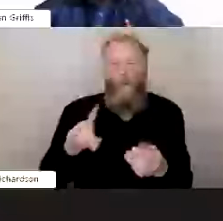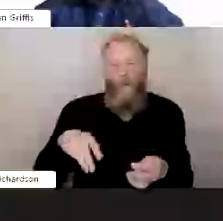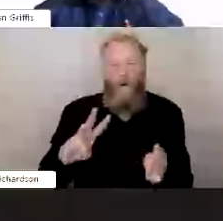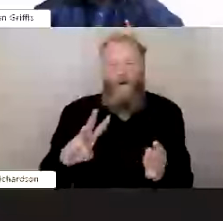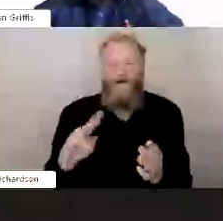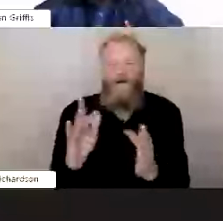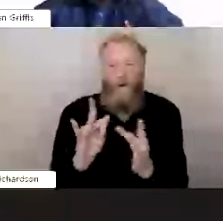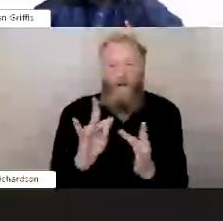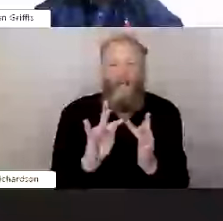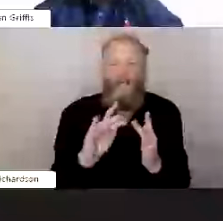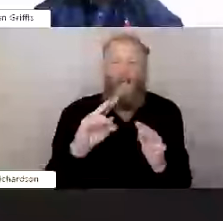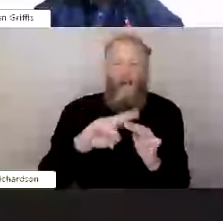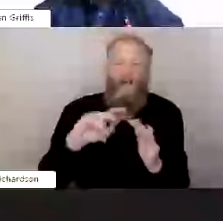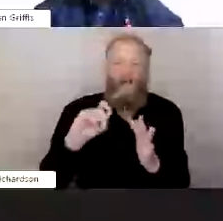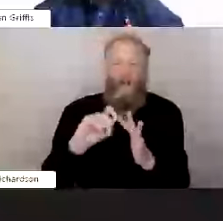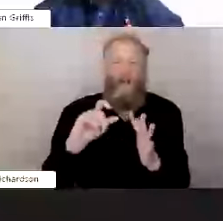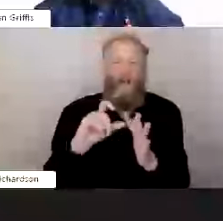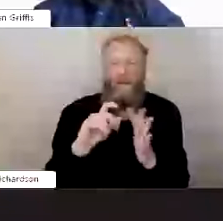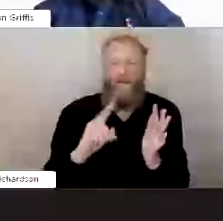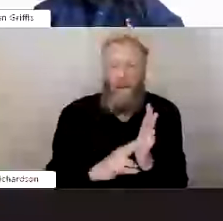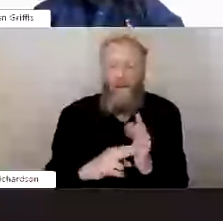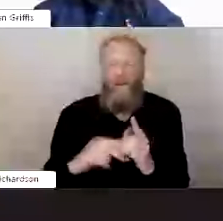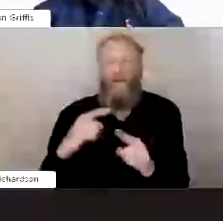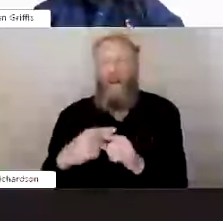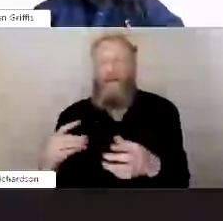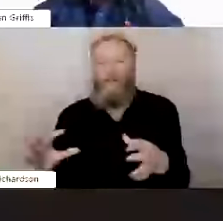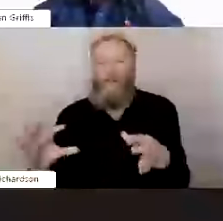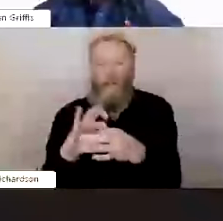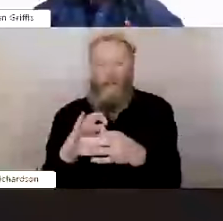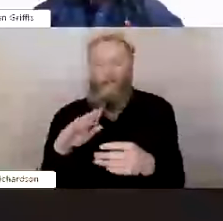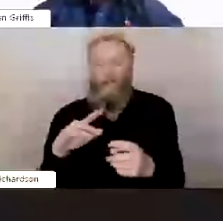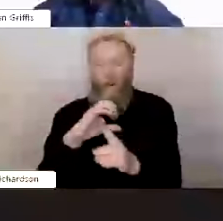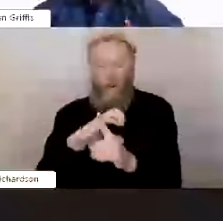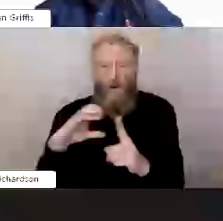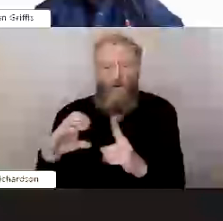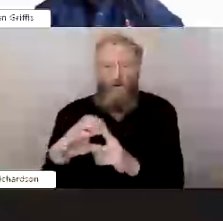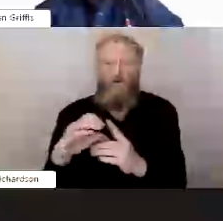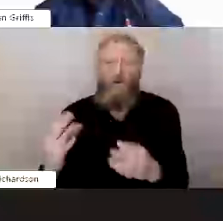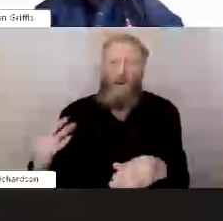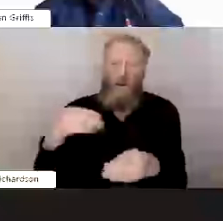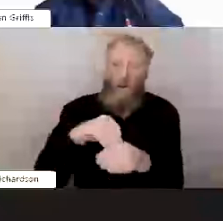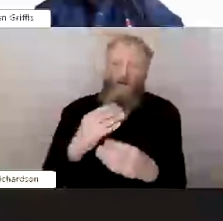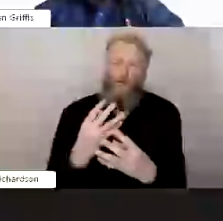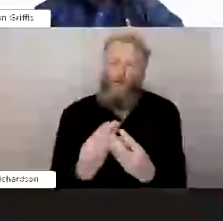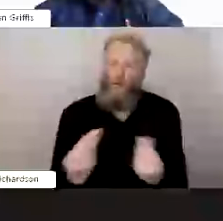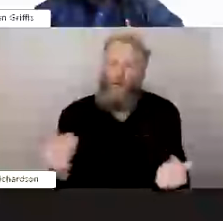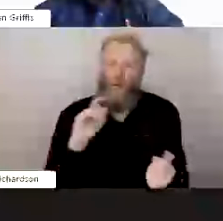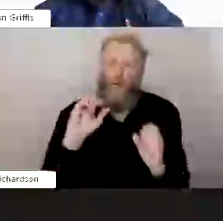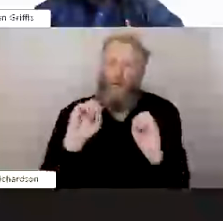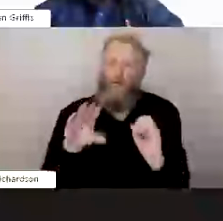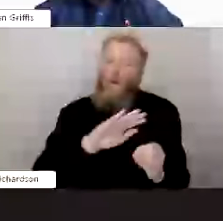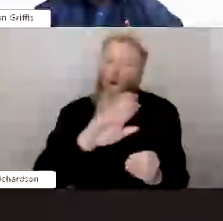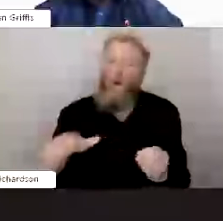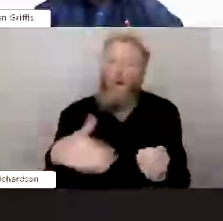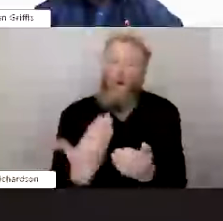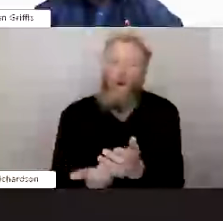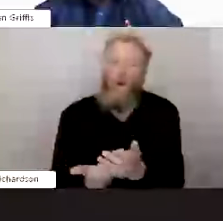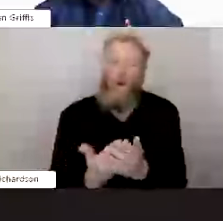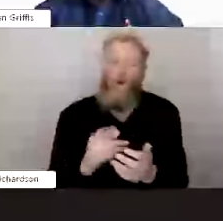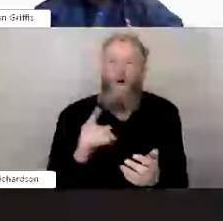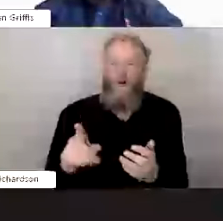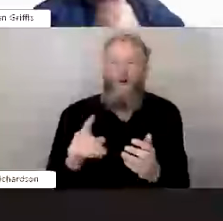and the link to Culture is Inclusion resource as well. And then we will put it all on the DAWI website so people